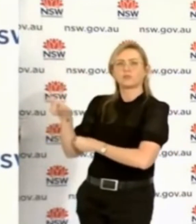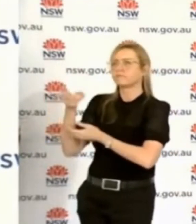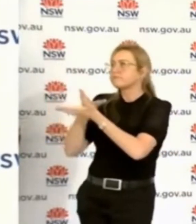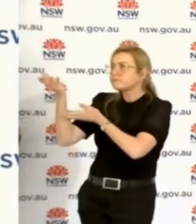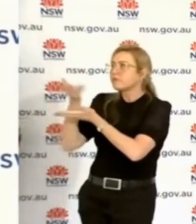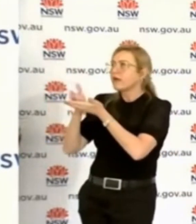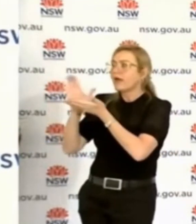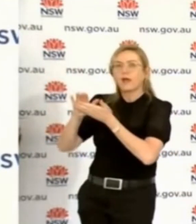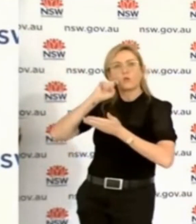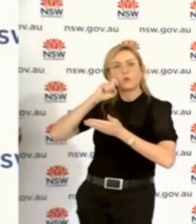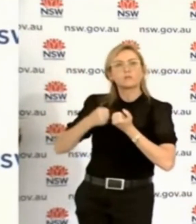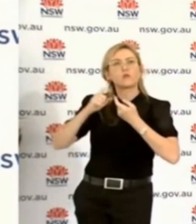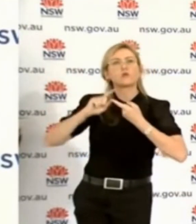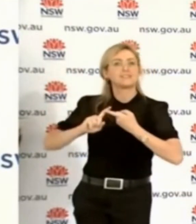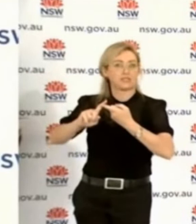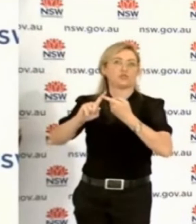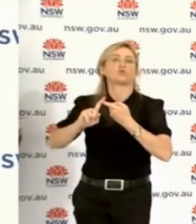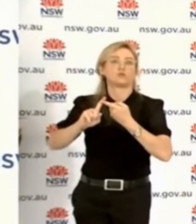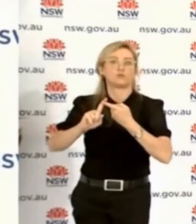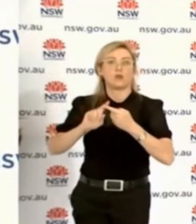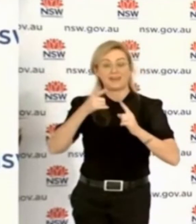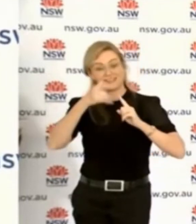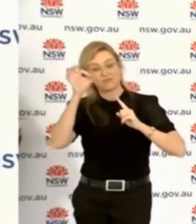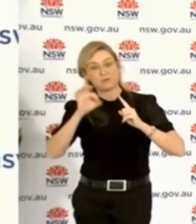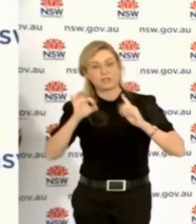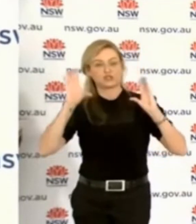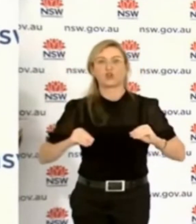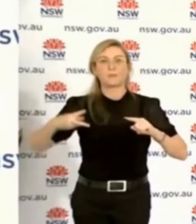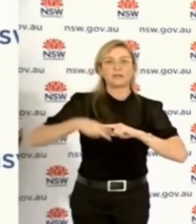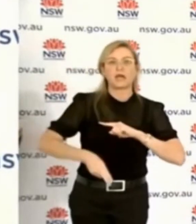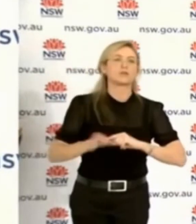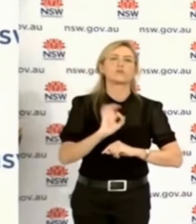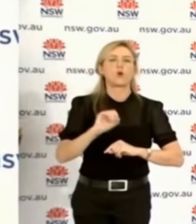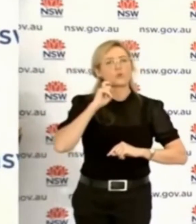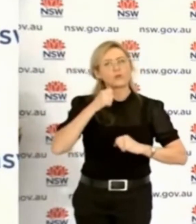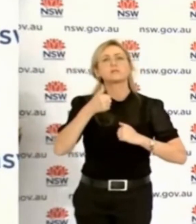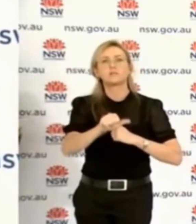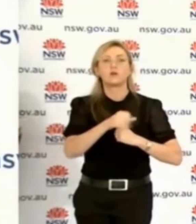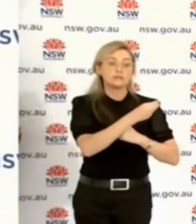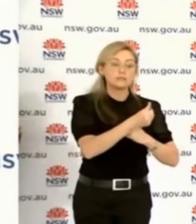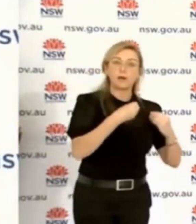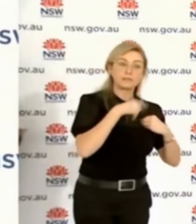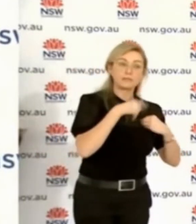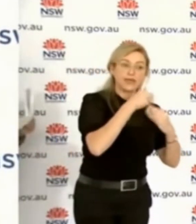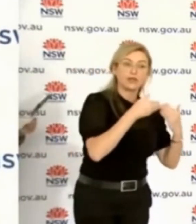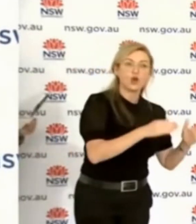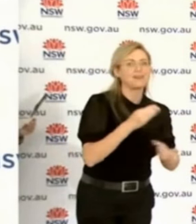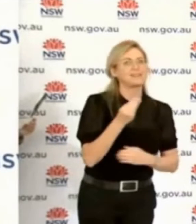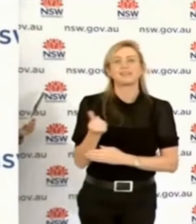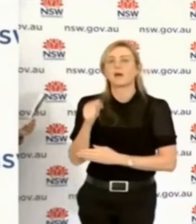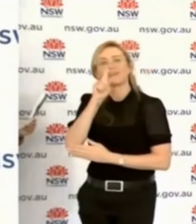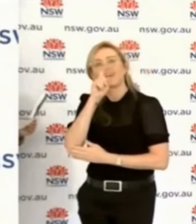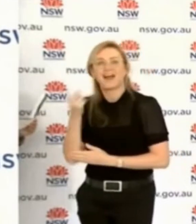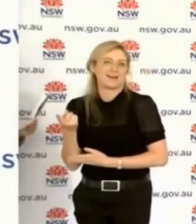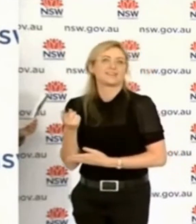And as you will see from the roadmap, there will be some businesses that will be opening. And there are others that will still obviously